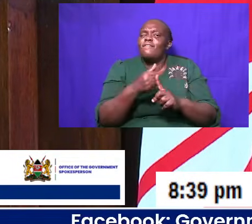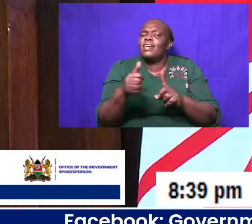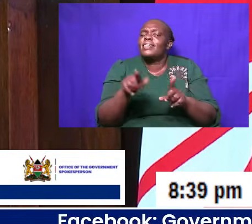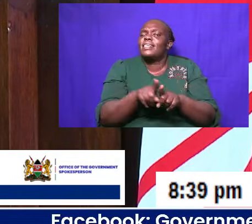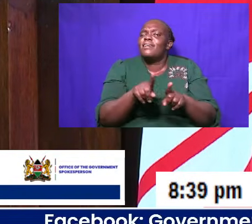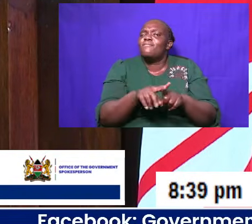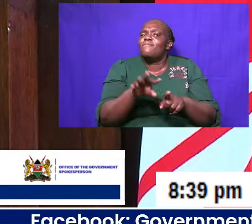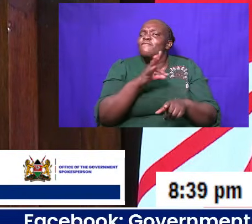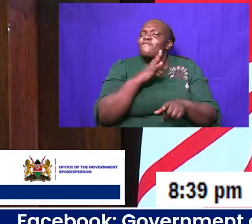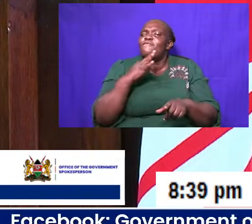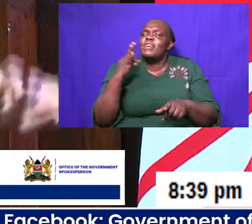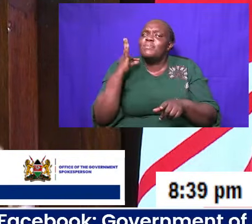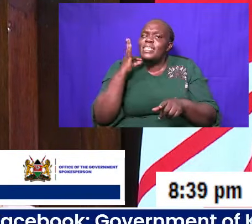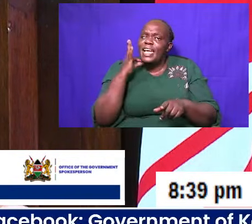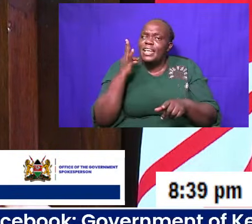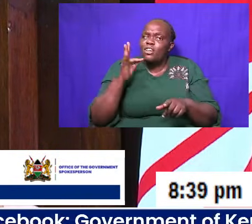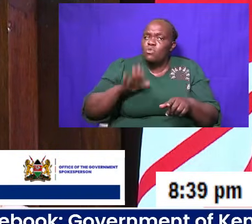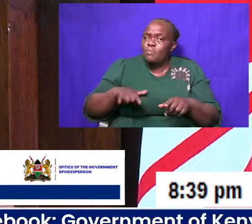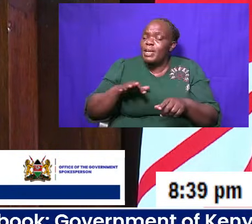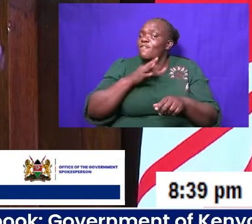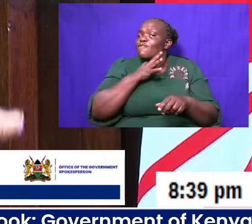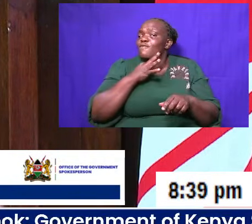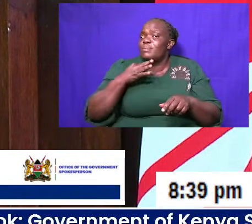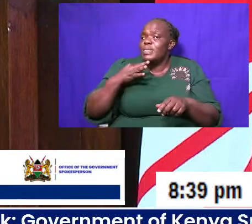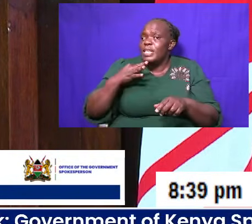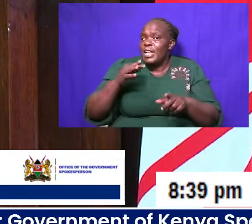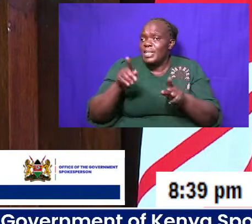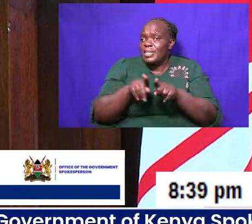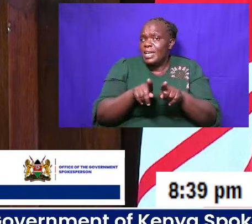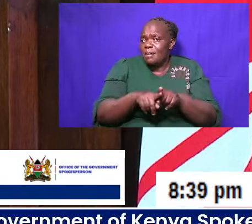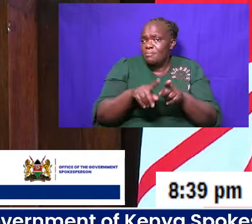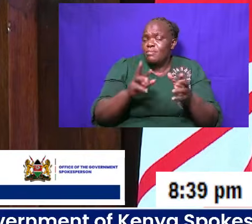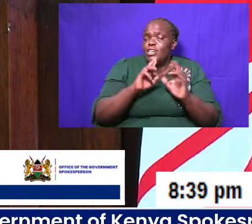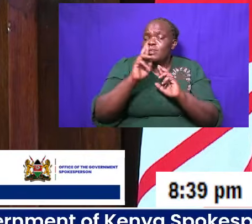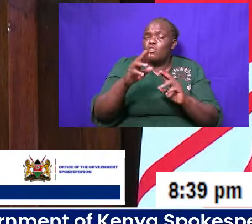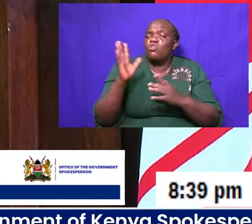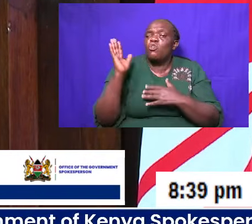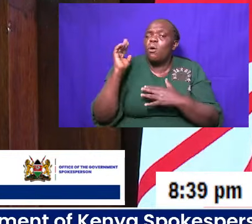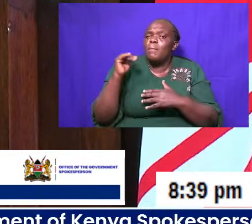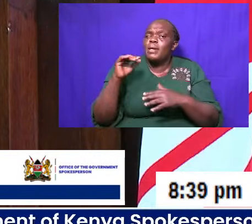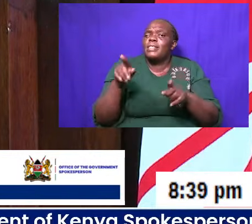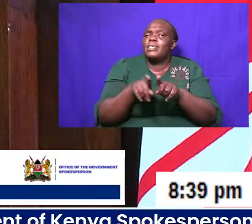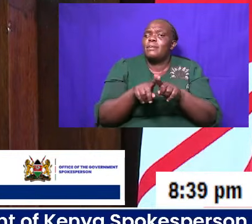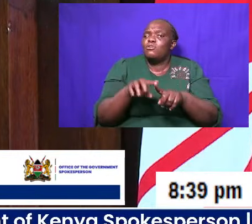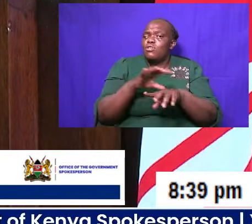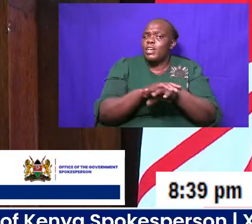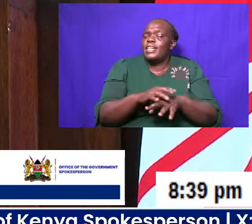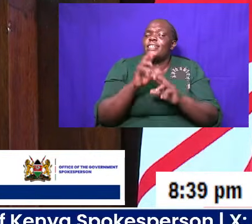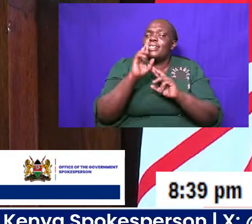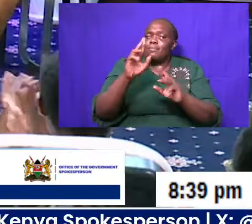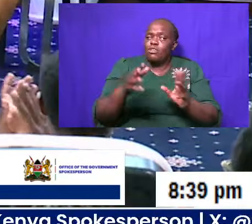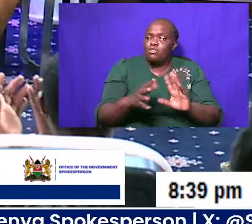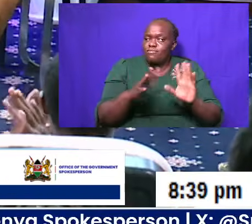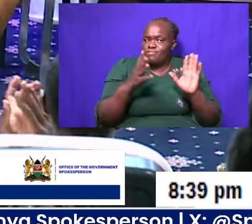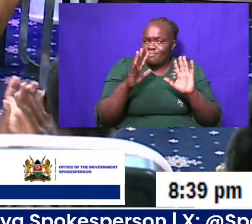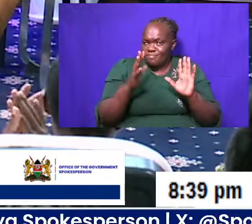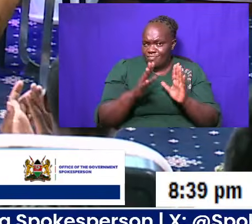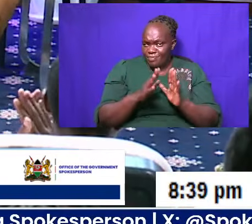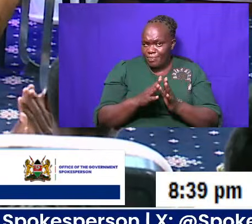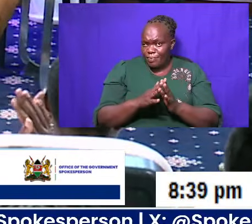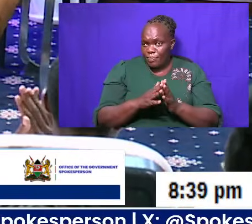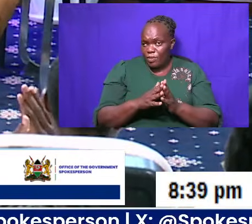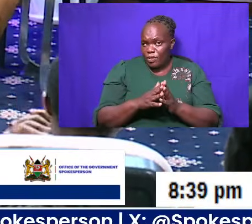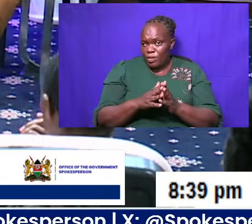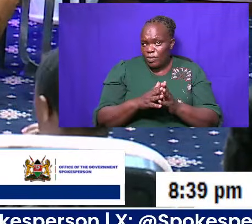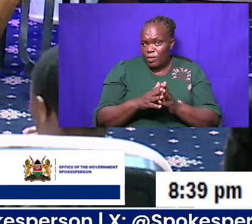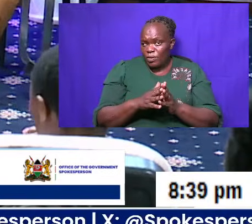good. Which the president actually received the report, and we are hoping the cabinet can process it. Makofi kabisa hapo, ni very, very good. So let's